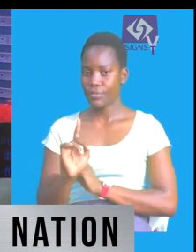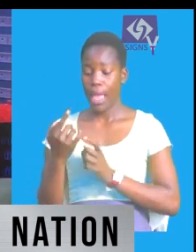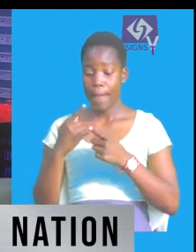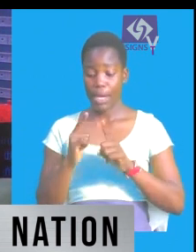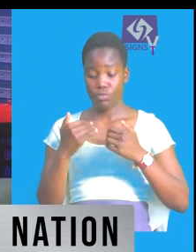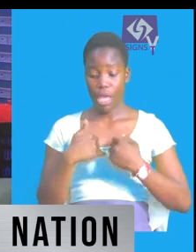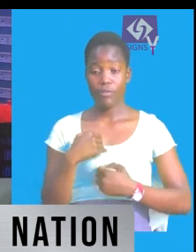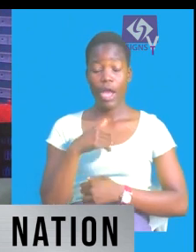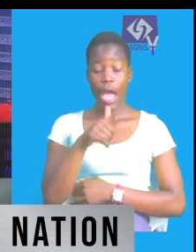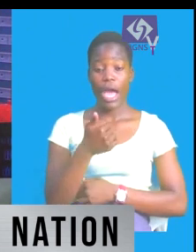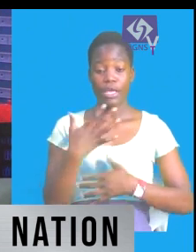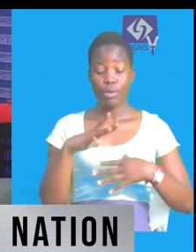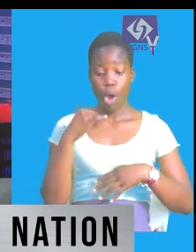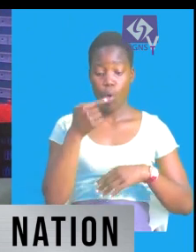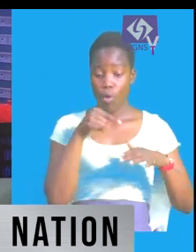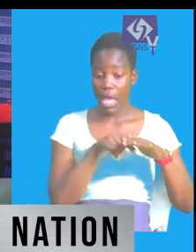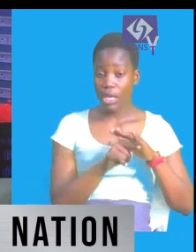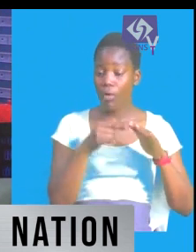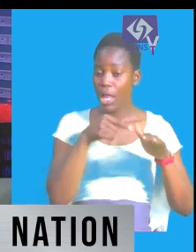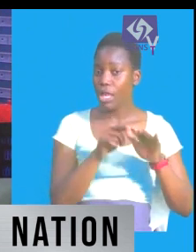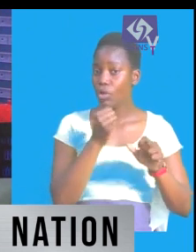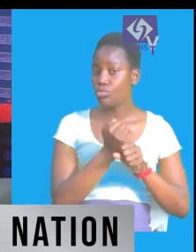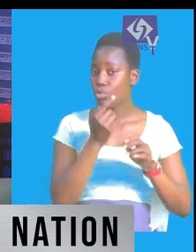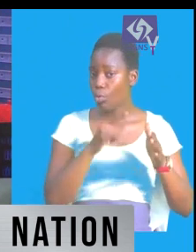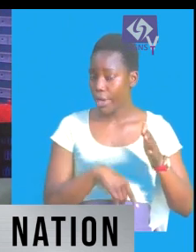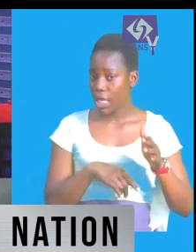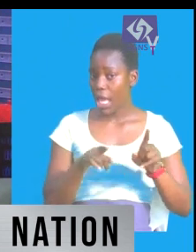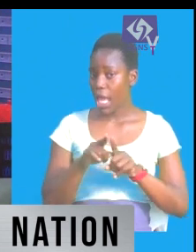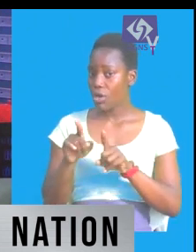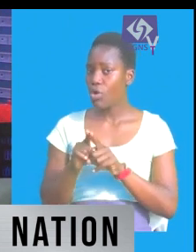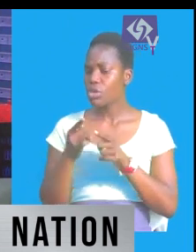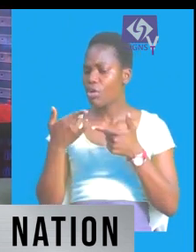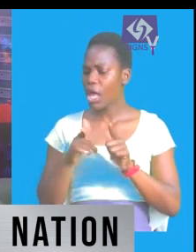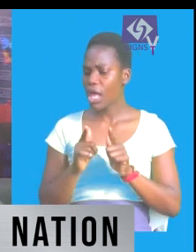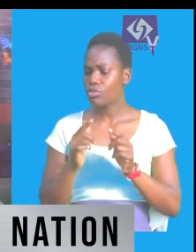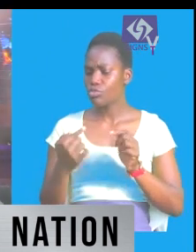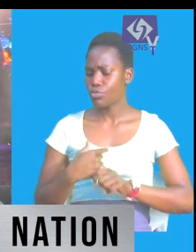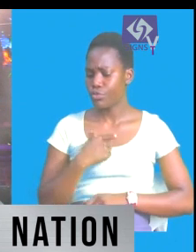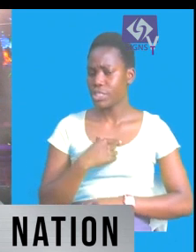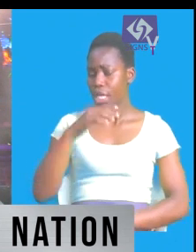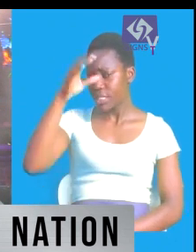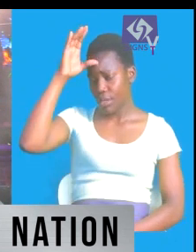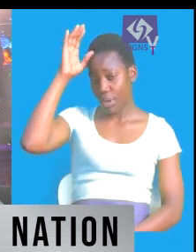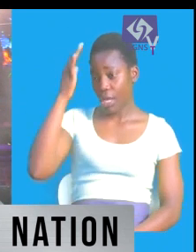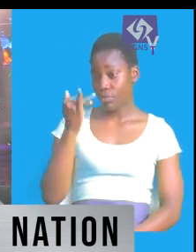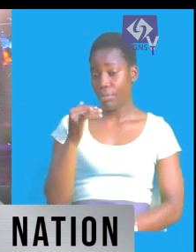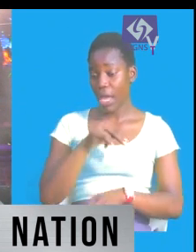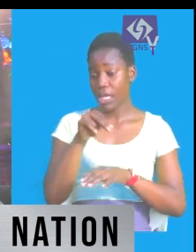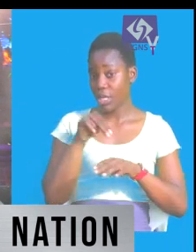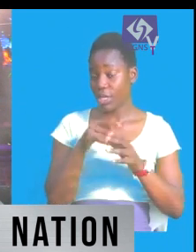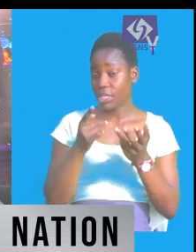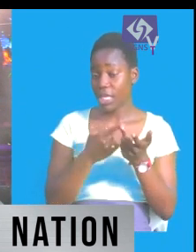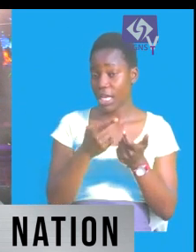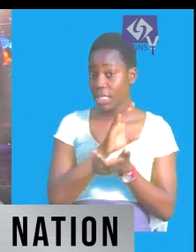went, walienda kufanya nini? And why were they permitted to go and see him at the National Tallying